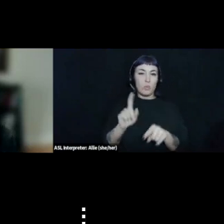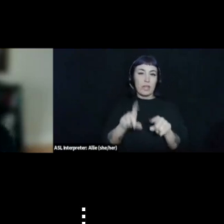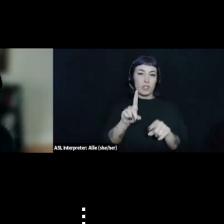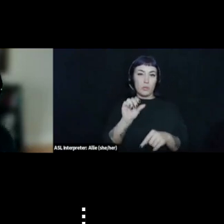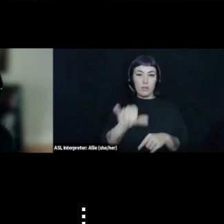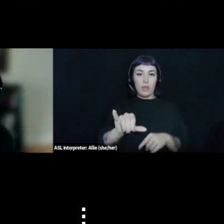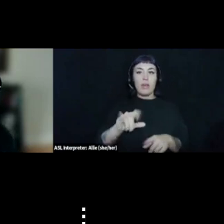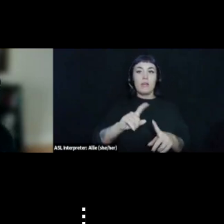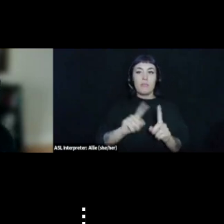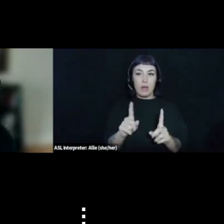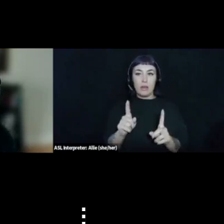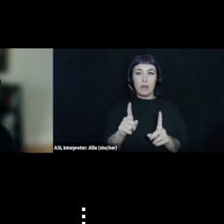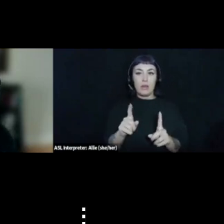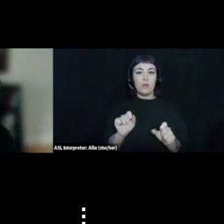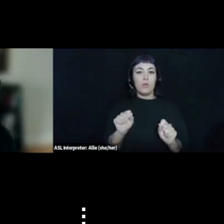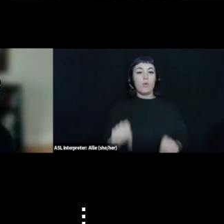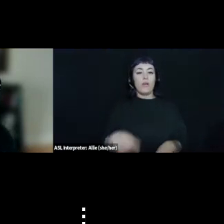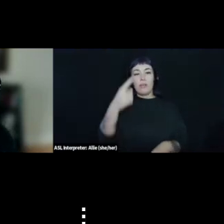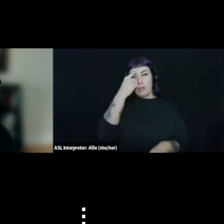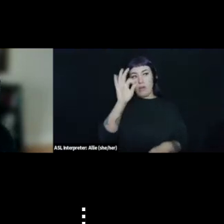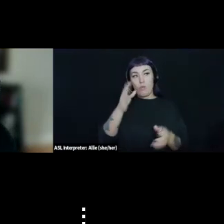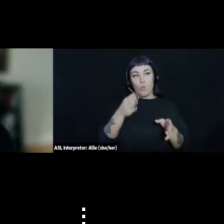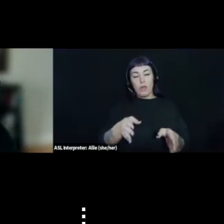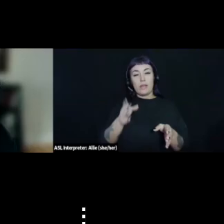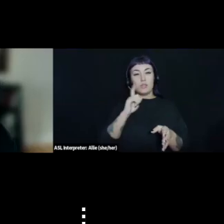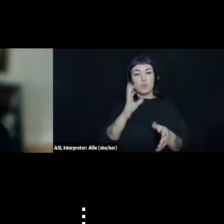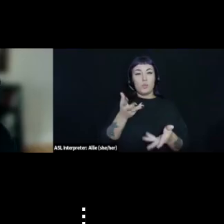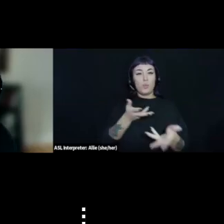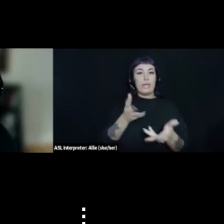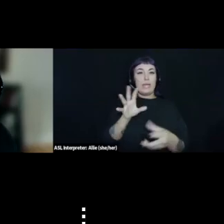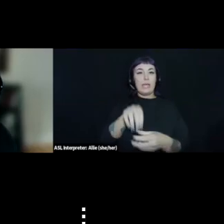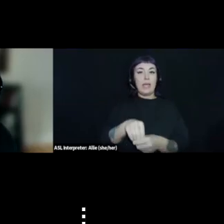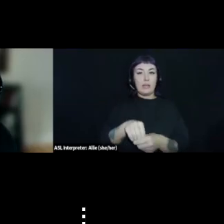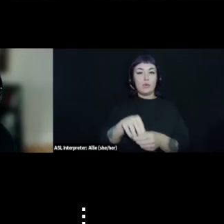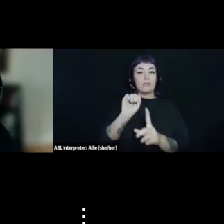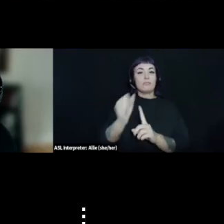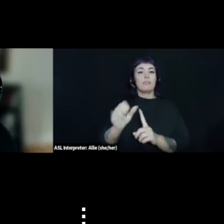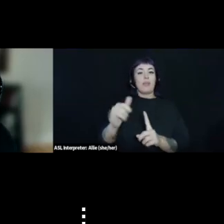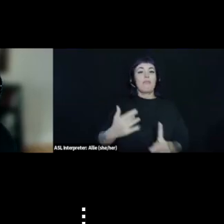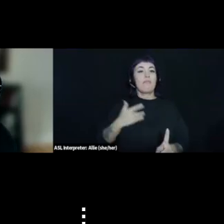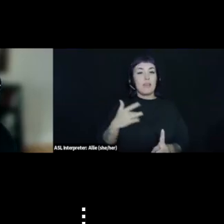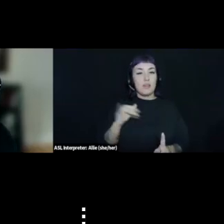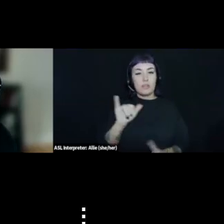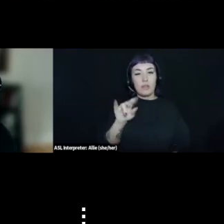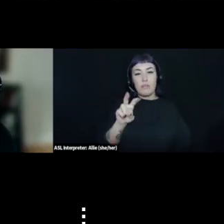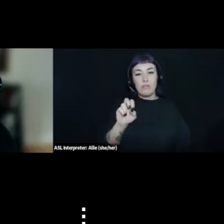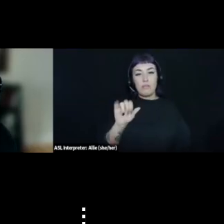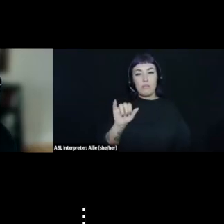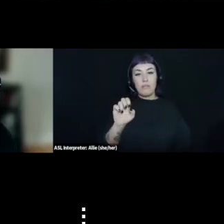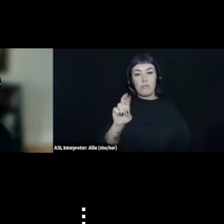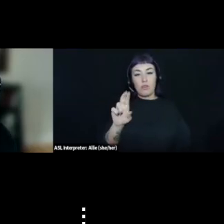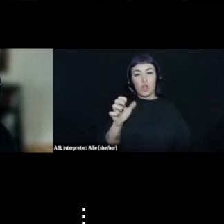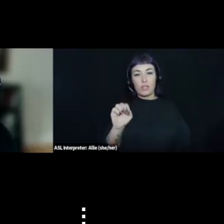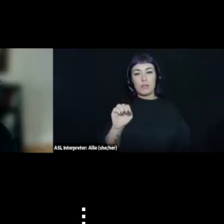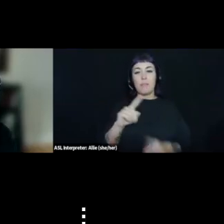that. But we can think of ways to engage in a scenario that feels like voyeurism without